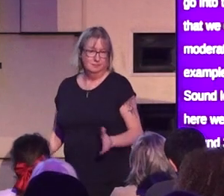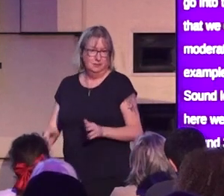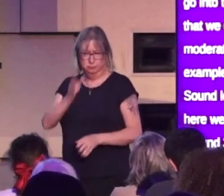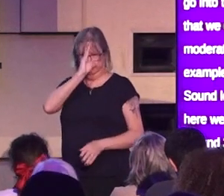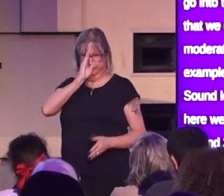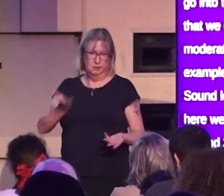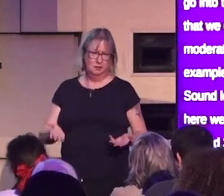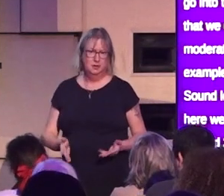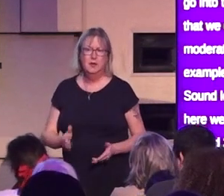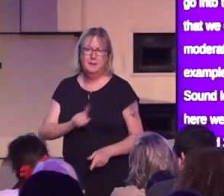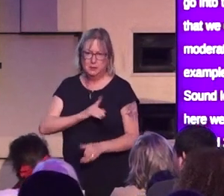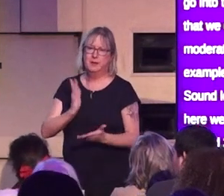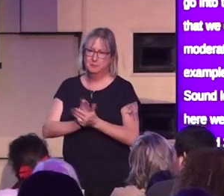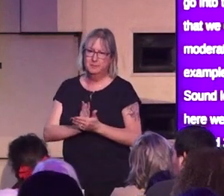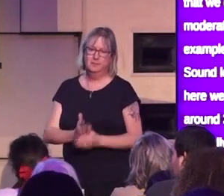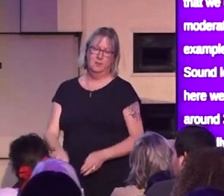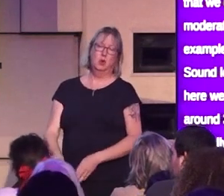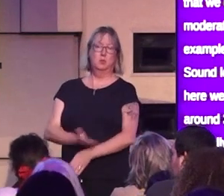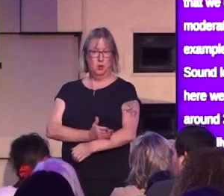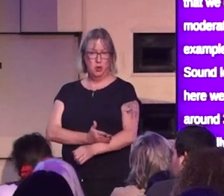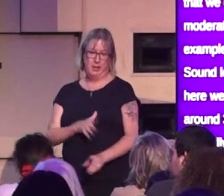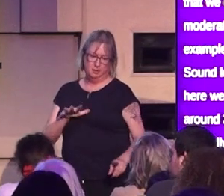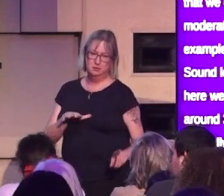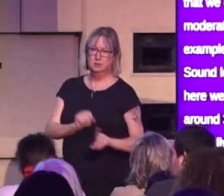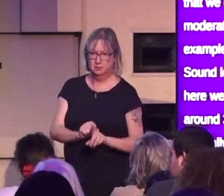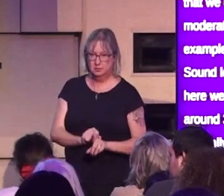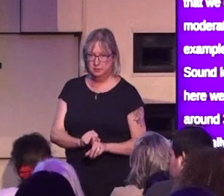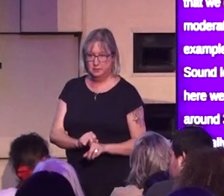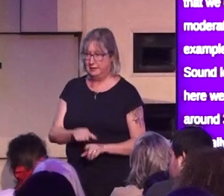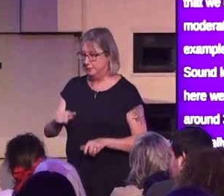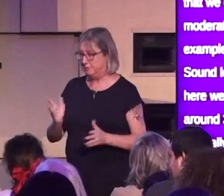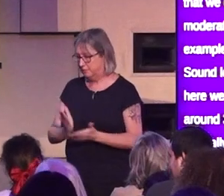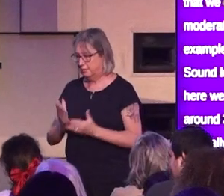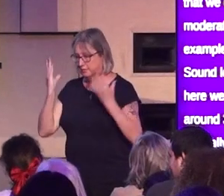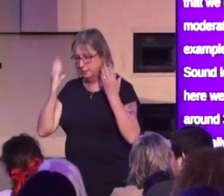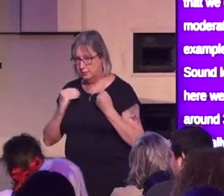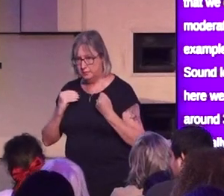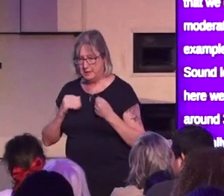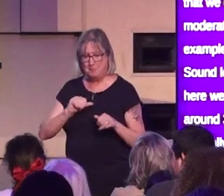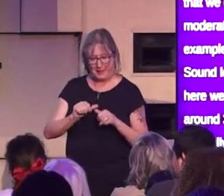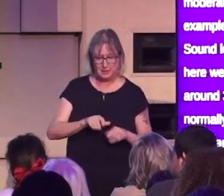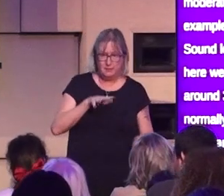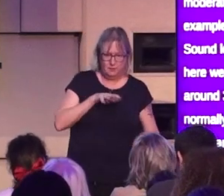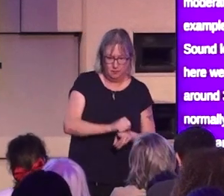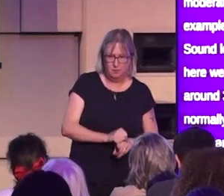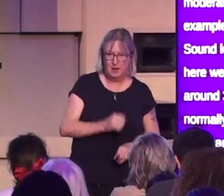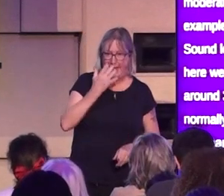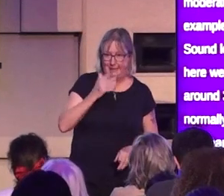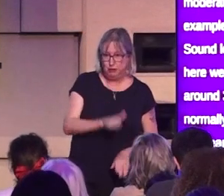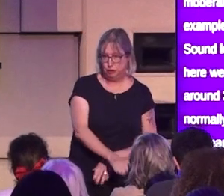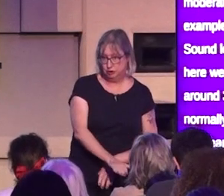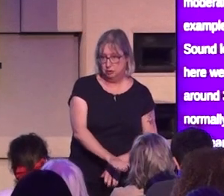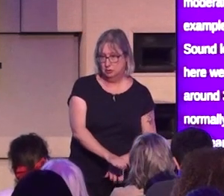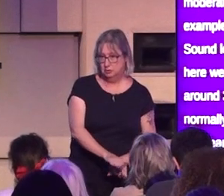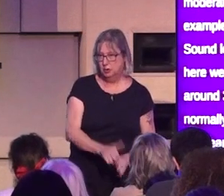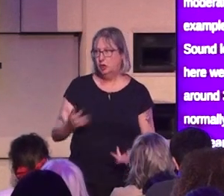very important to pick up these people who have this type of hearing loss earlier rather than later. So early detection.